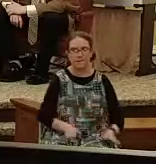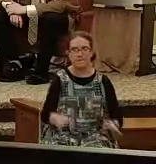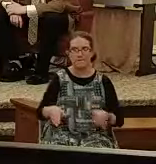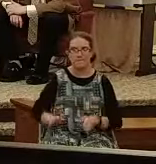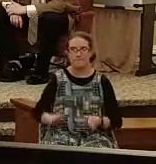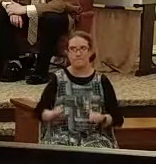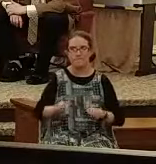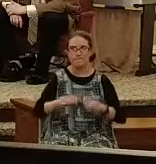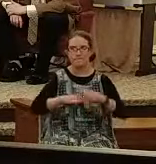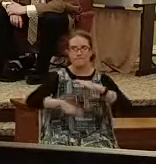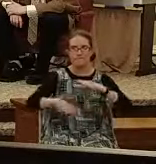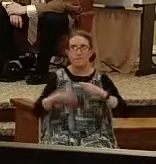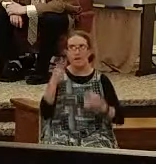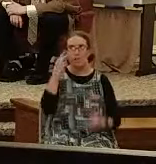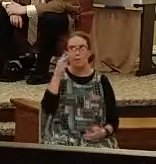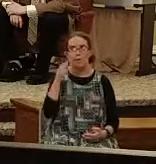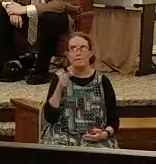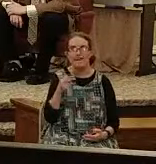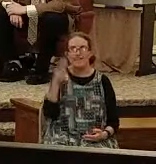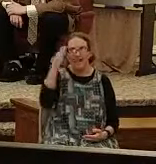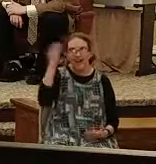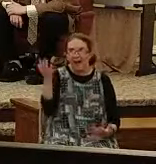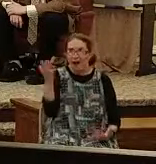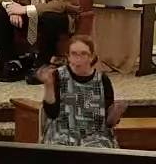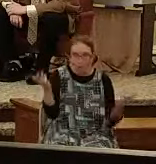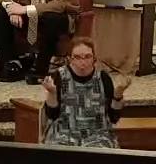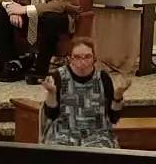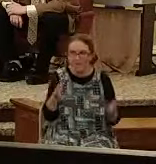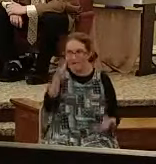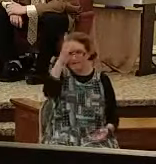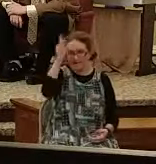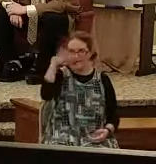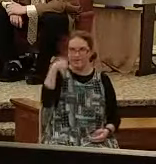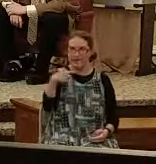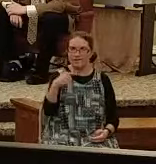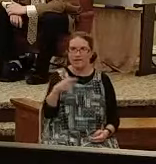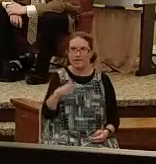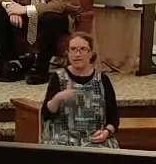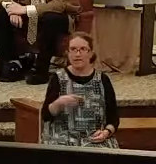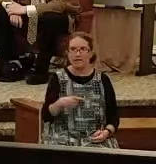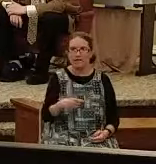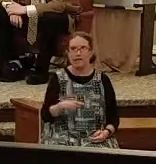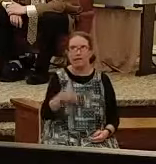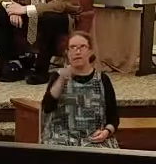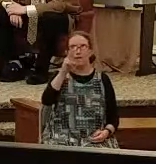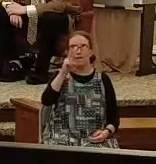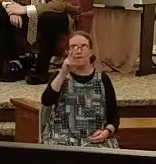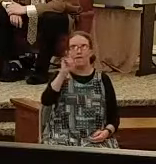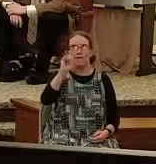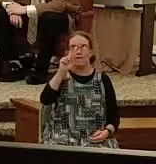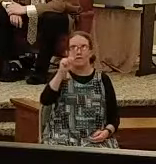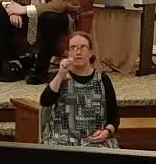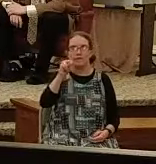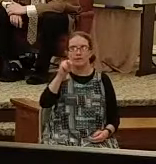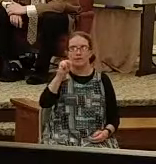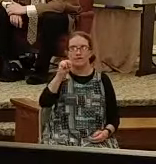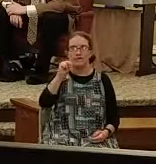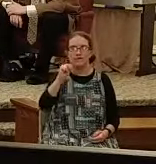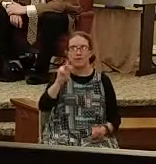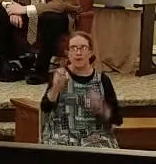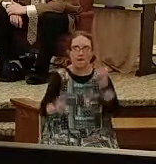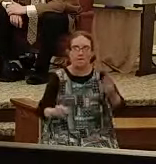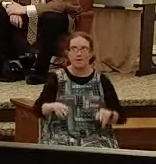and I'm looking, and I thought, what is that? And my dad said, that's Vietnamese. I said, so